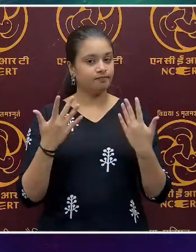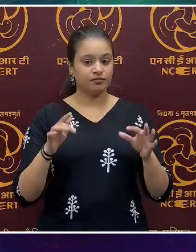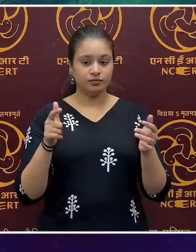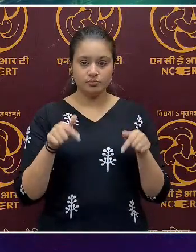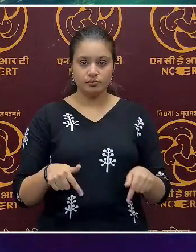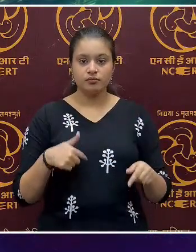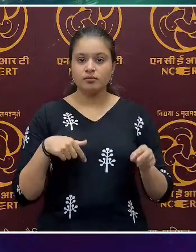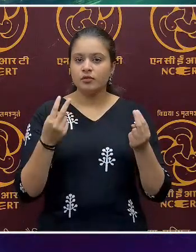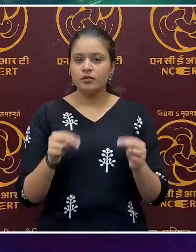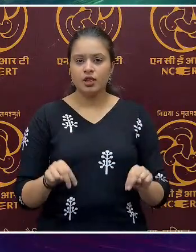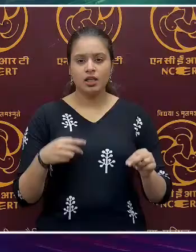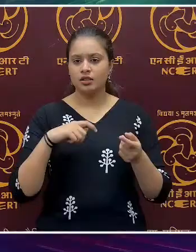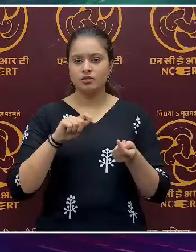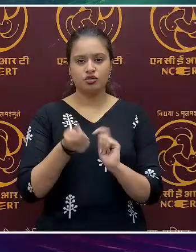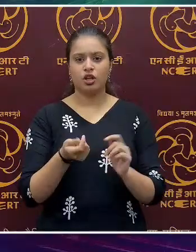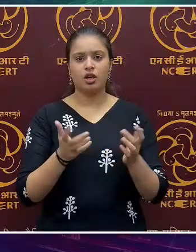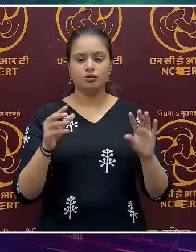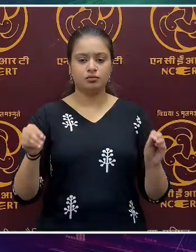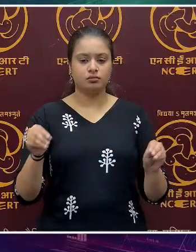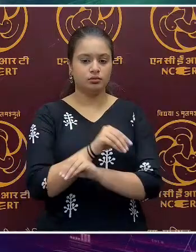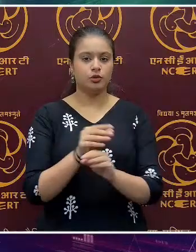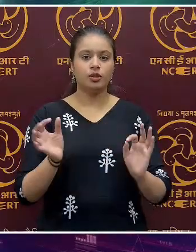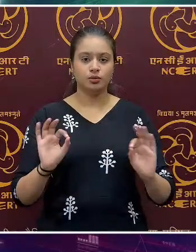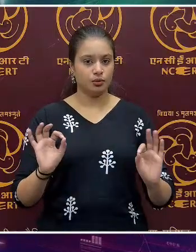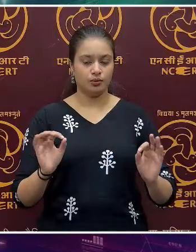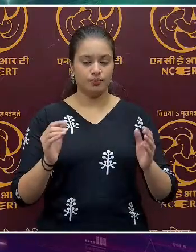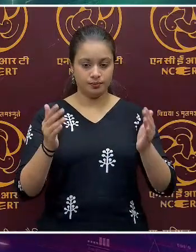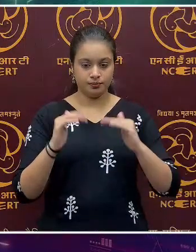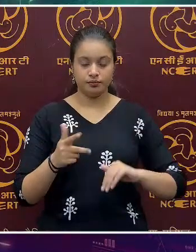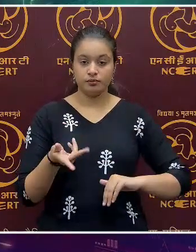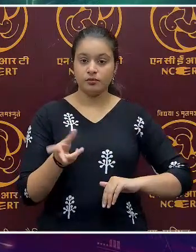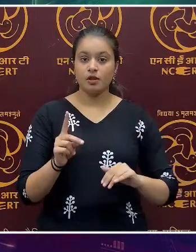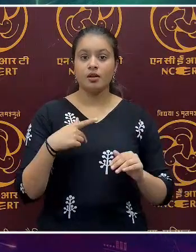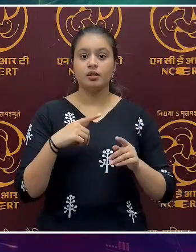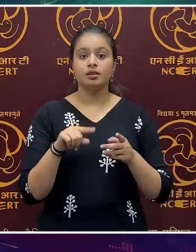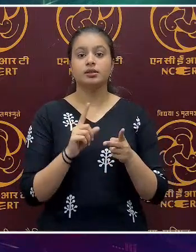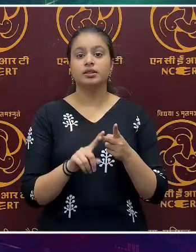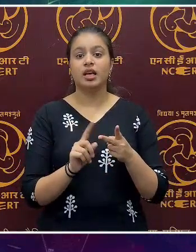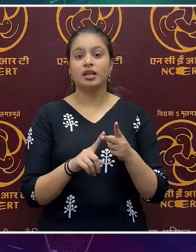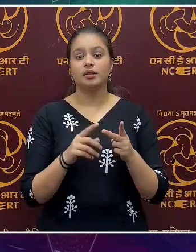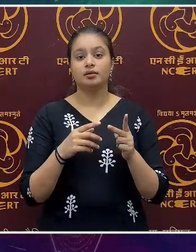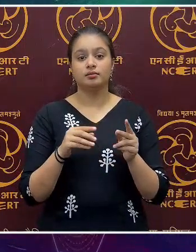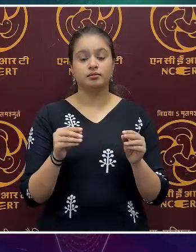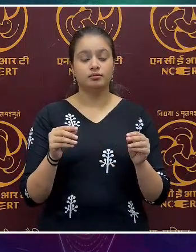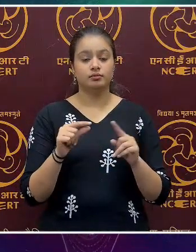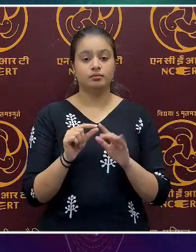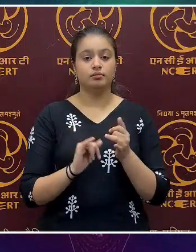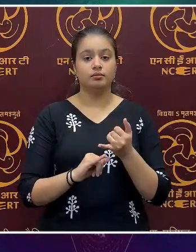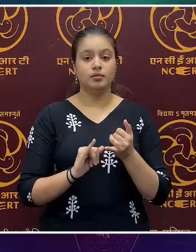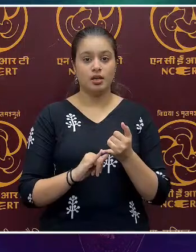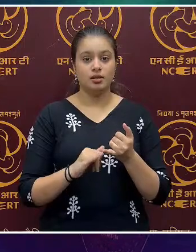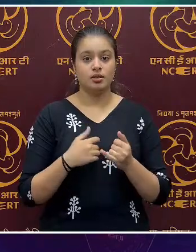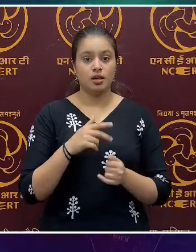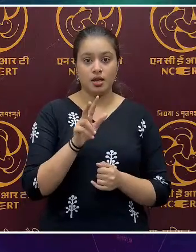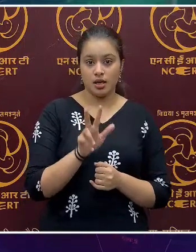to swap any of the number. Again, it will go for the second pass. Now you can see 8